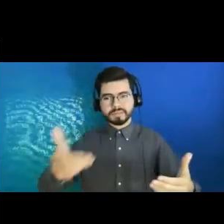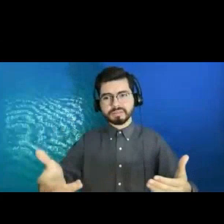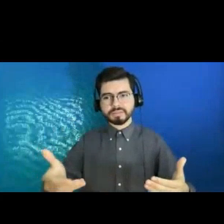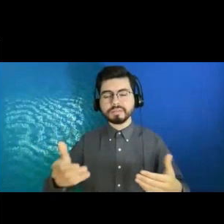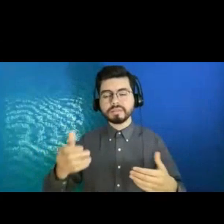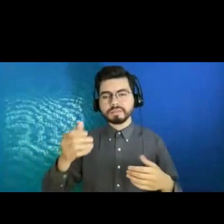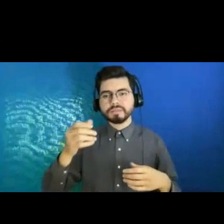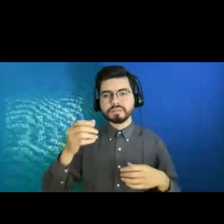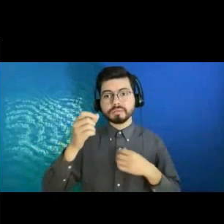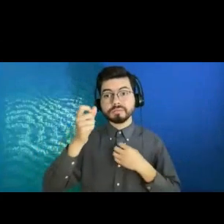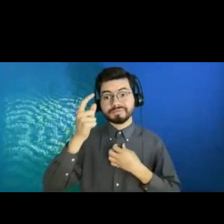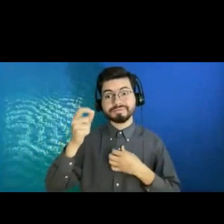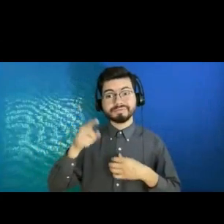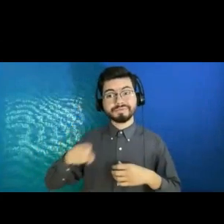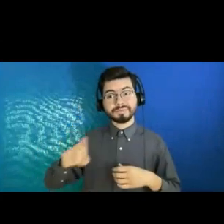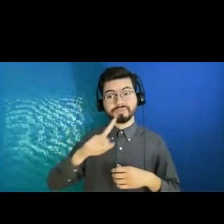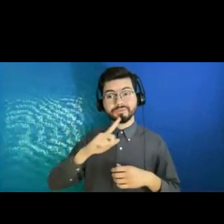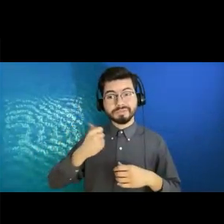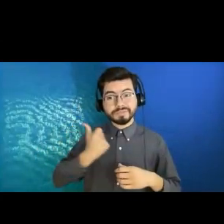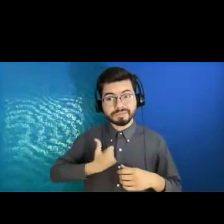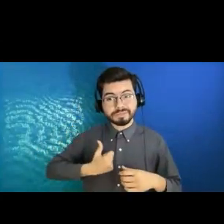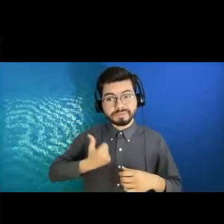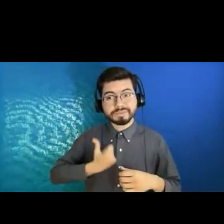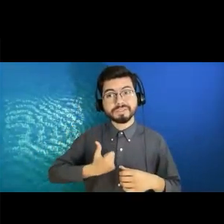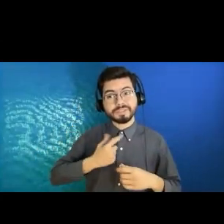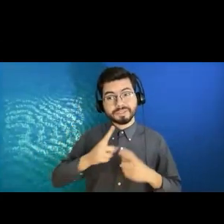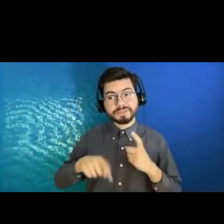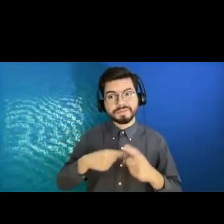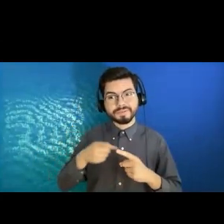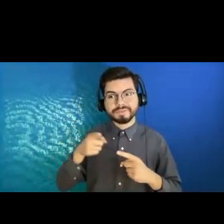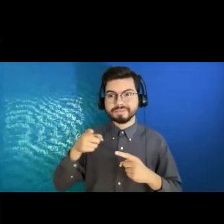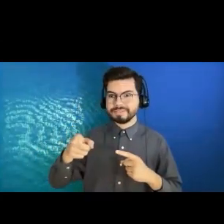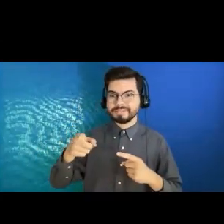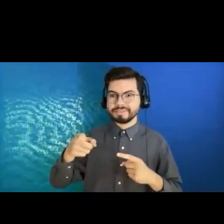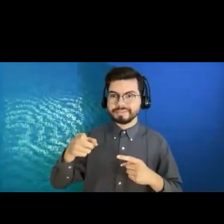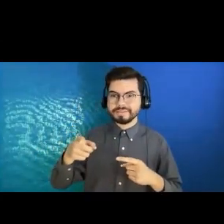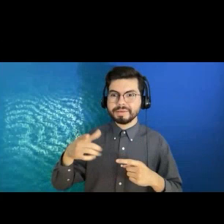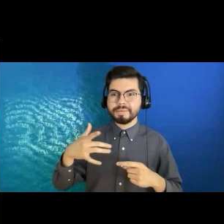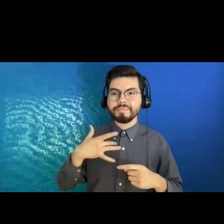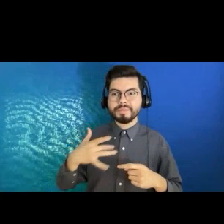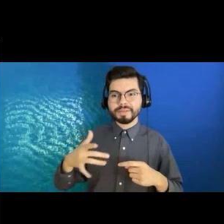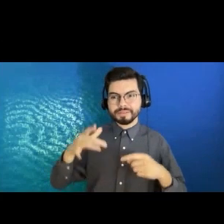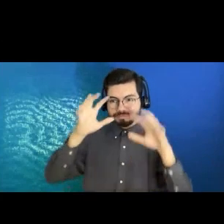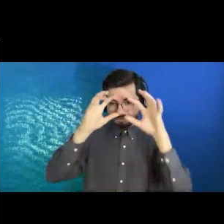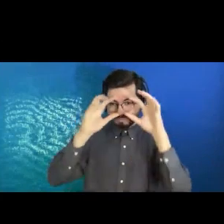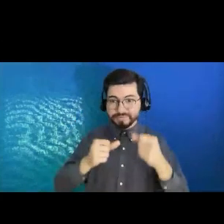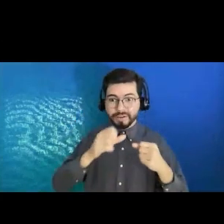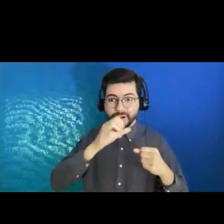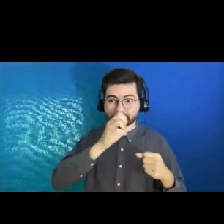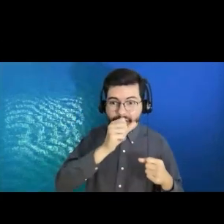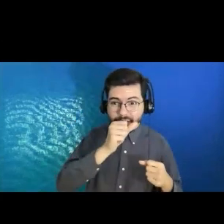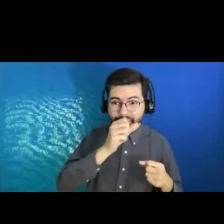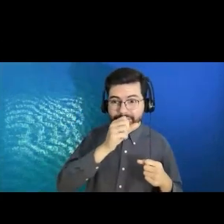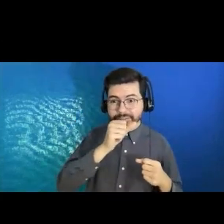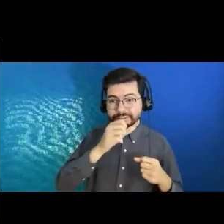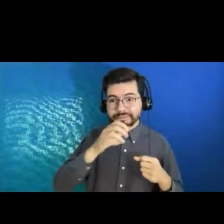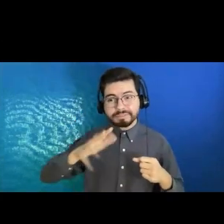know, a little bit of that awkward, ugly stage of not totally orange, there's not a lot that can happen to